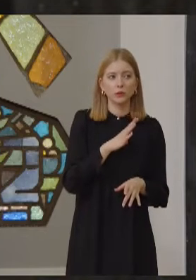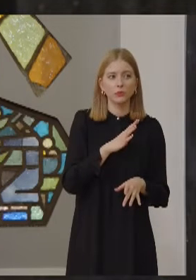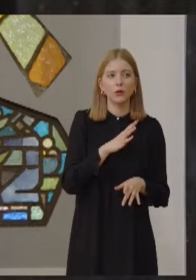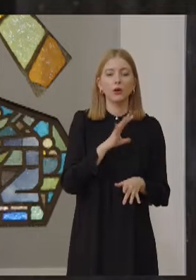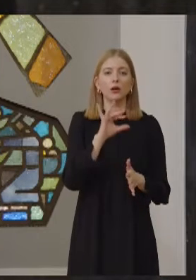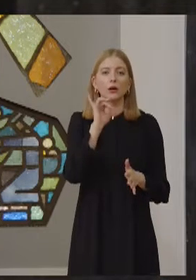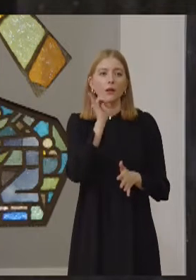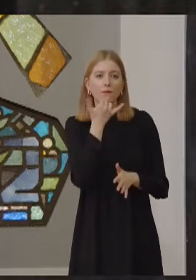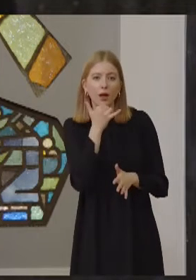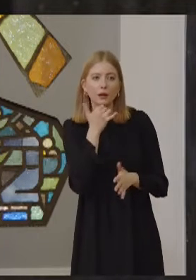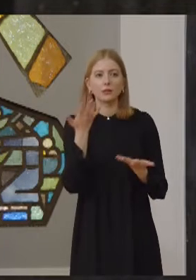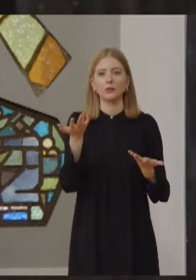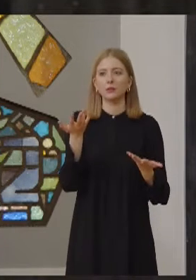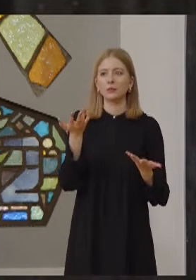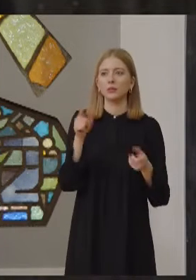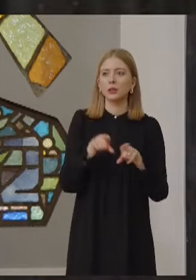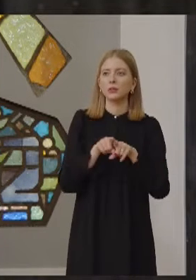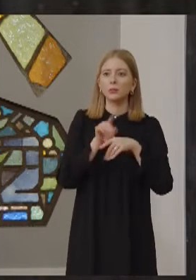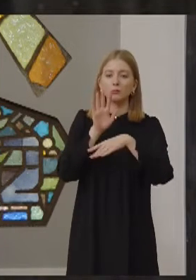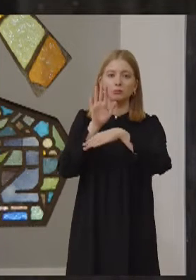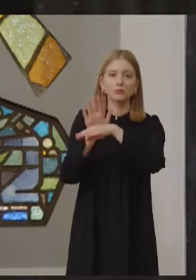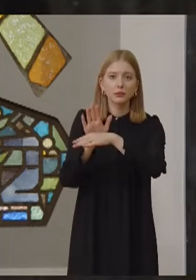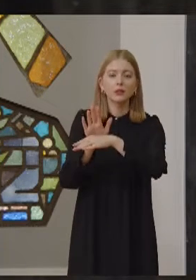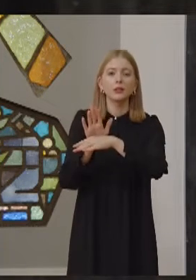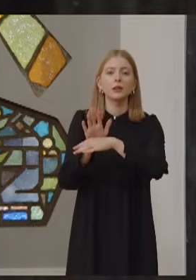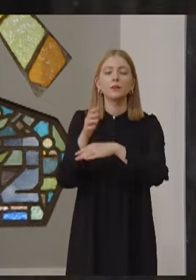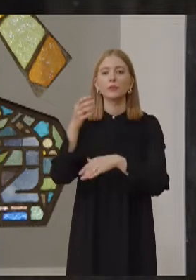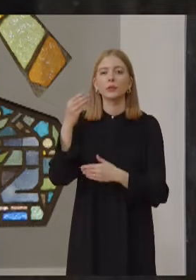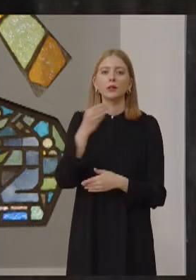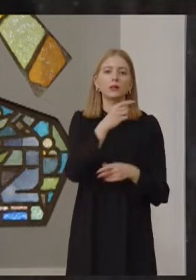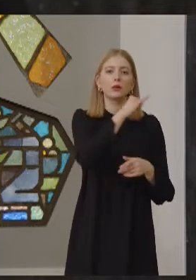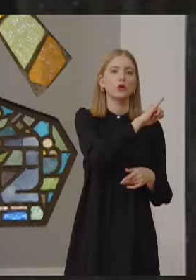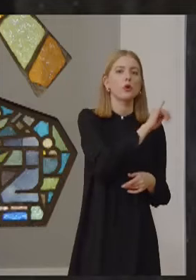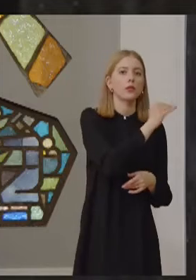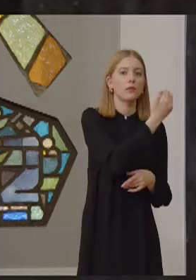2016 you had a certain evaluation